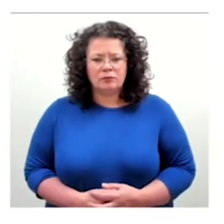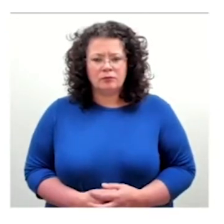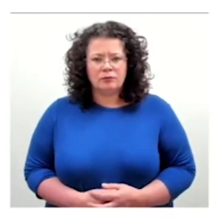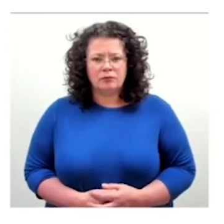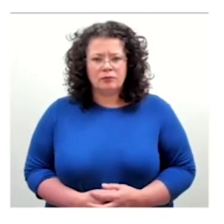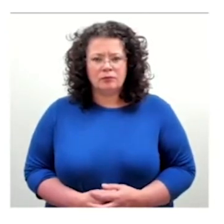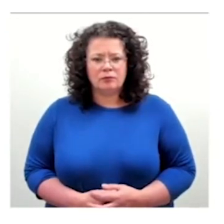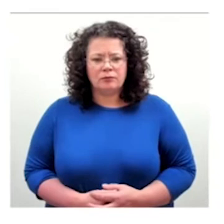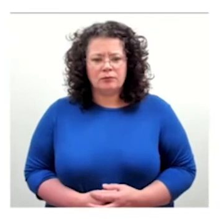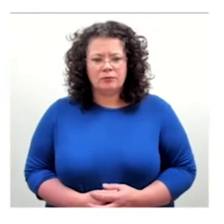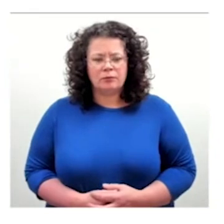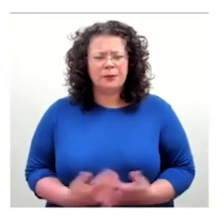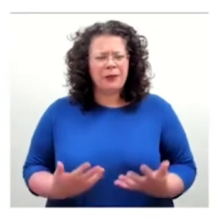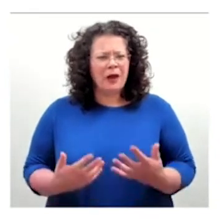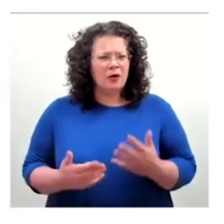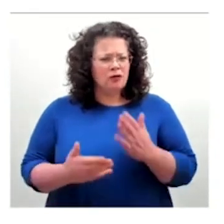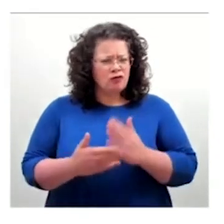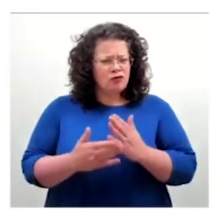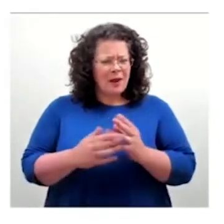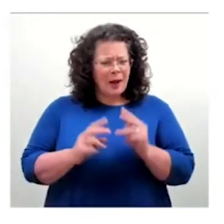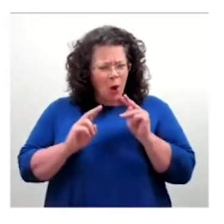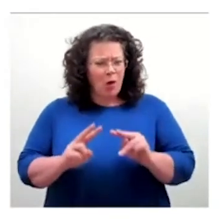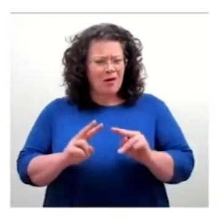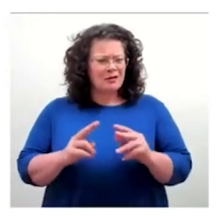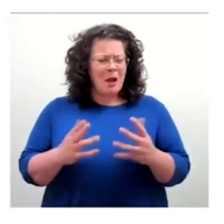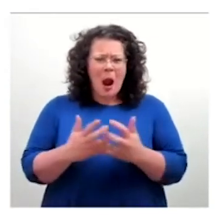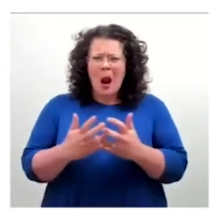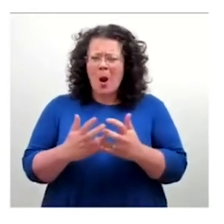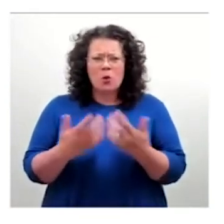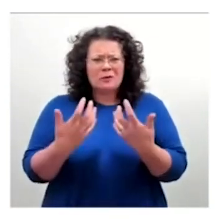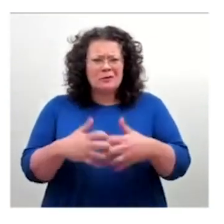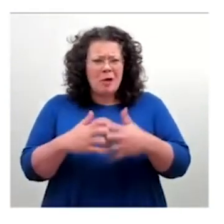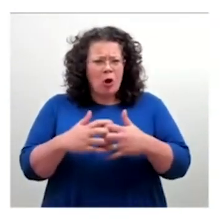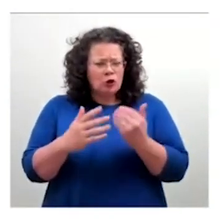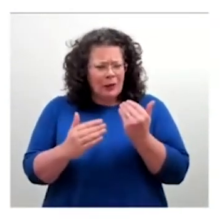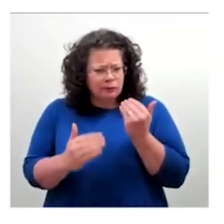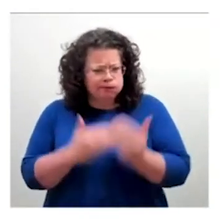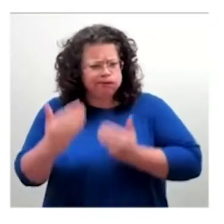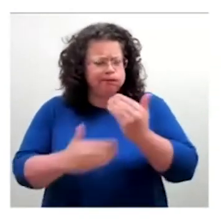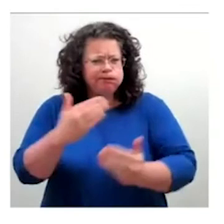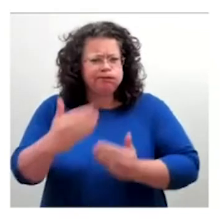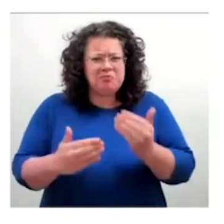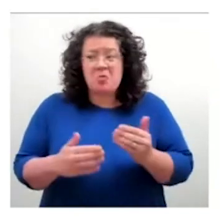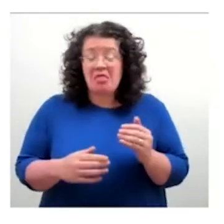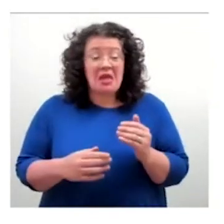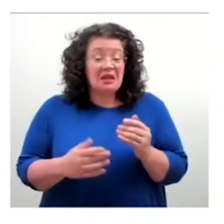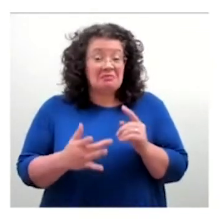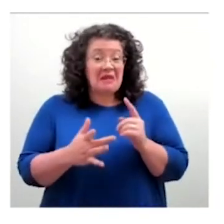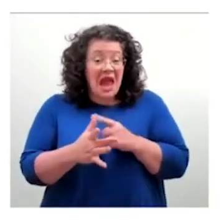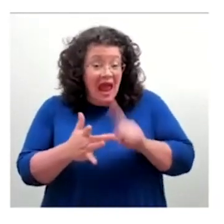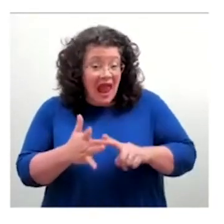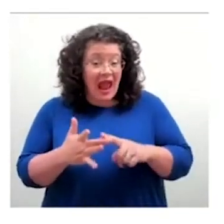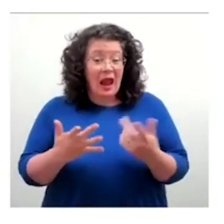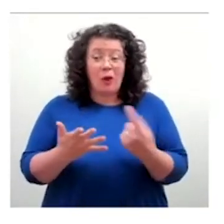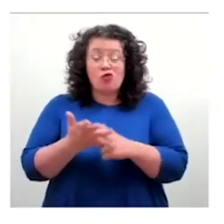AI, robotics, AR, whatever it may be. There's a lot more wealth at our fingertips that,